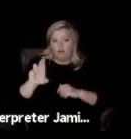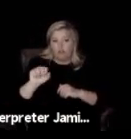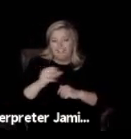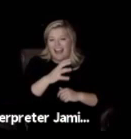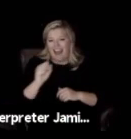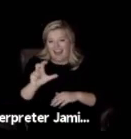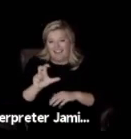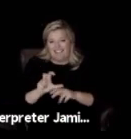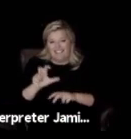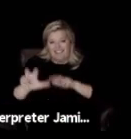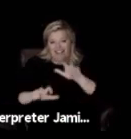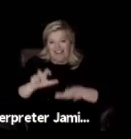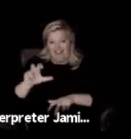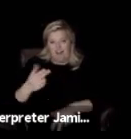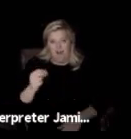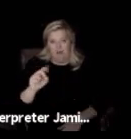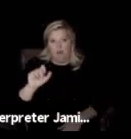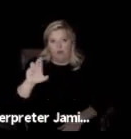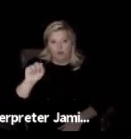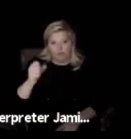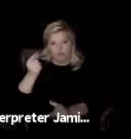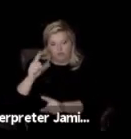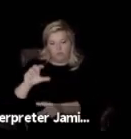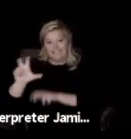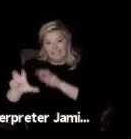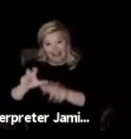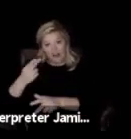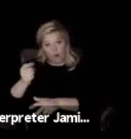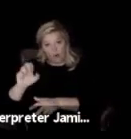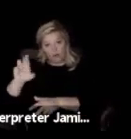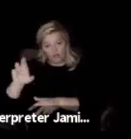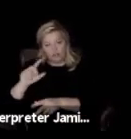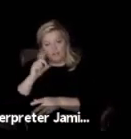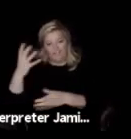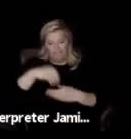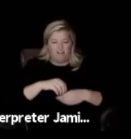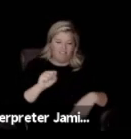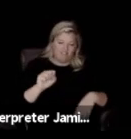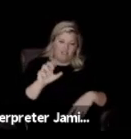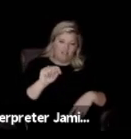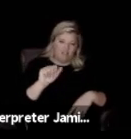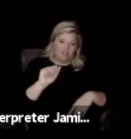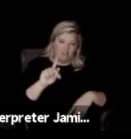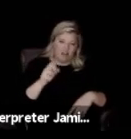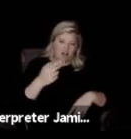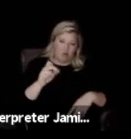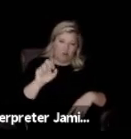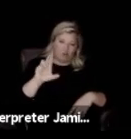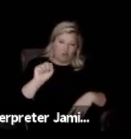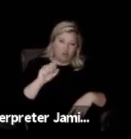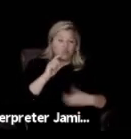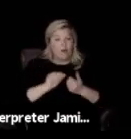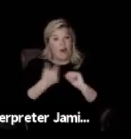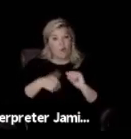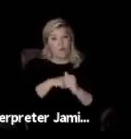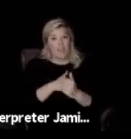stockholders who are part of their stakeholders, right? So how we approach them has